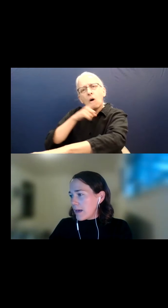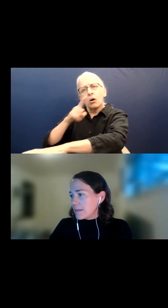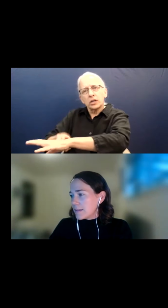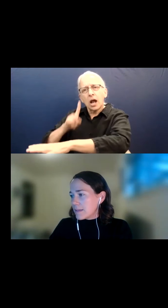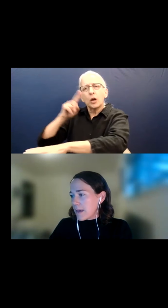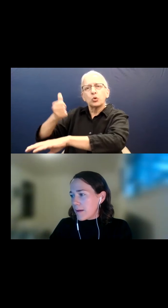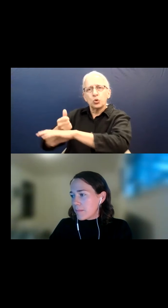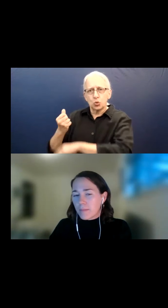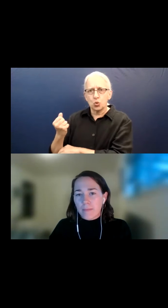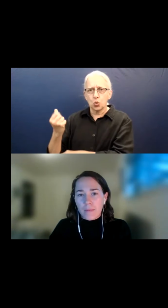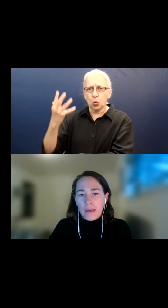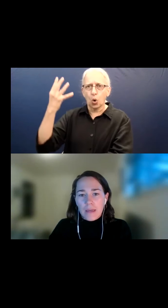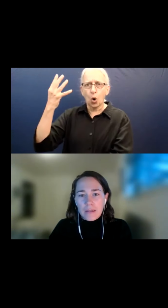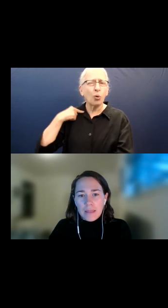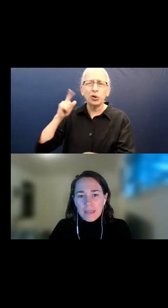And